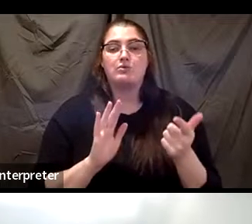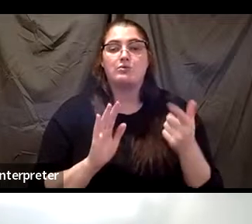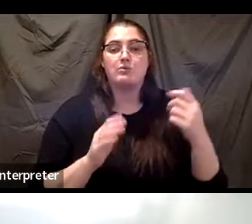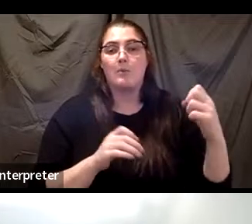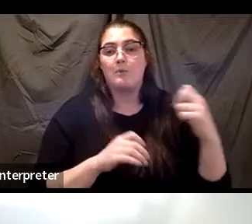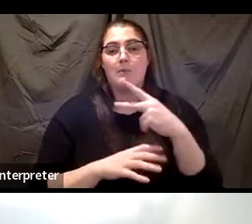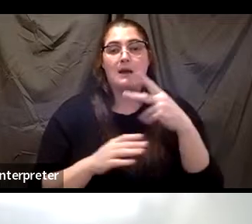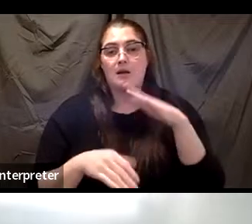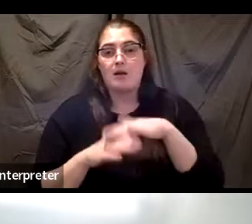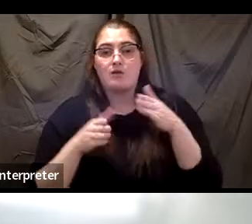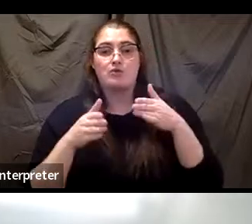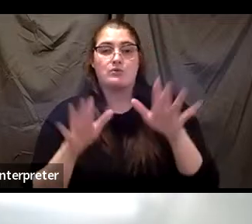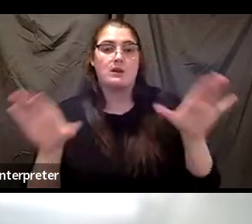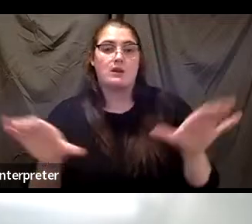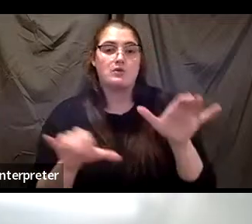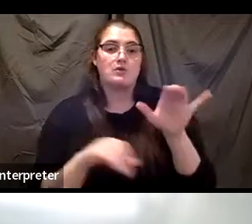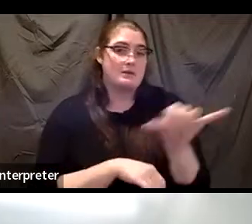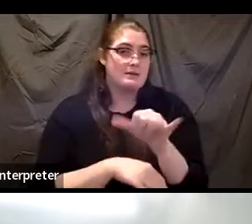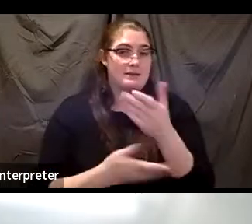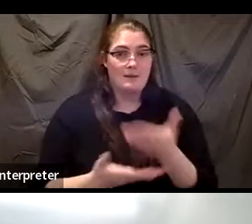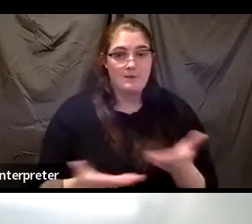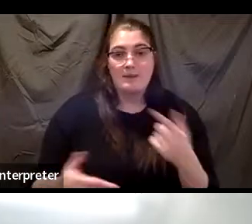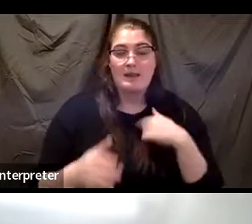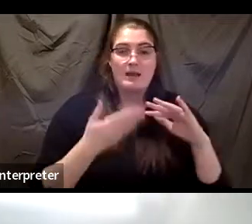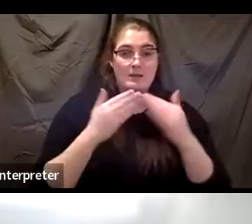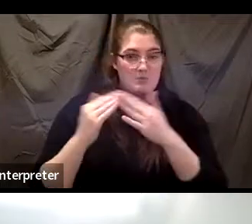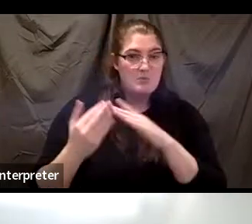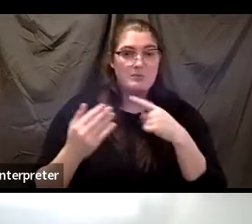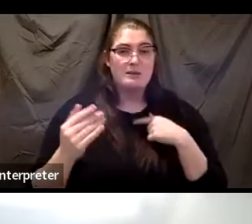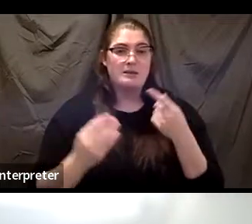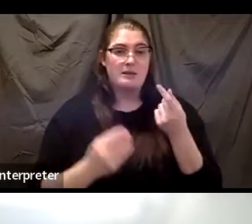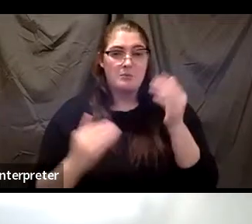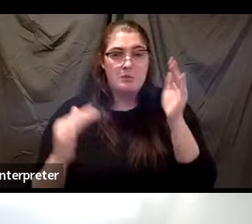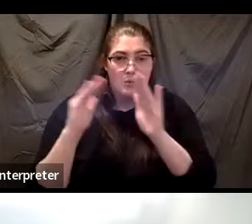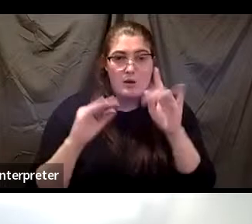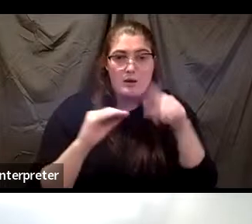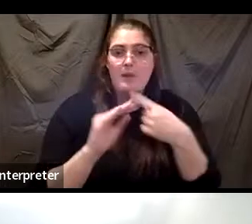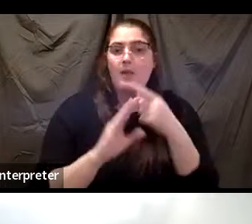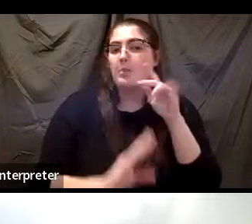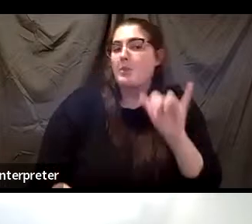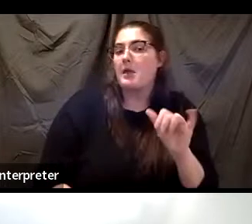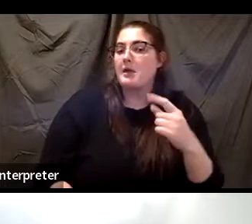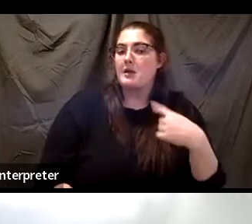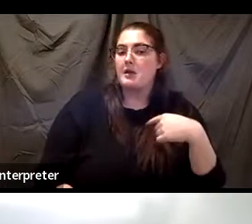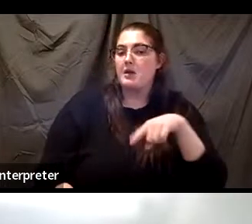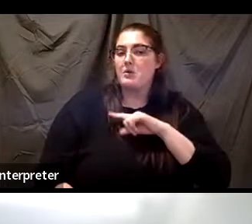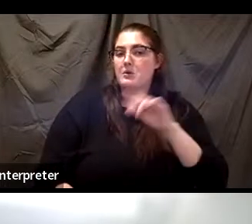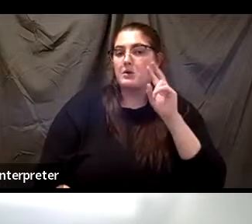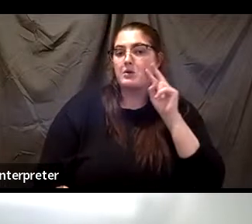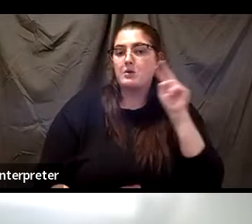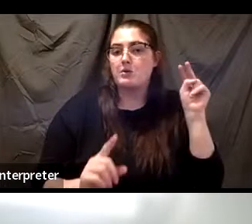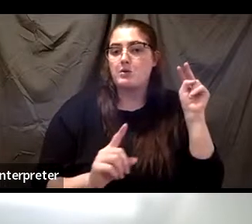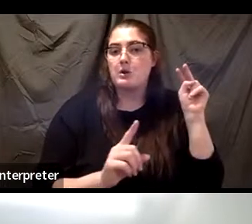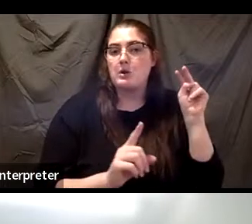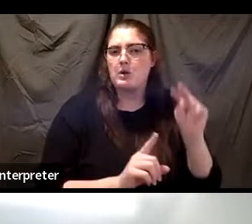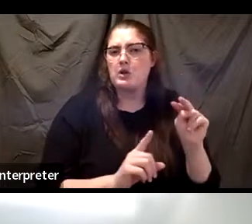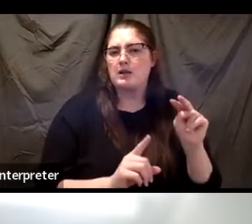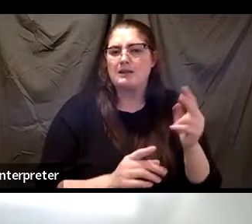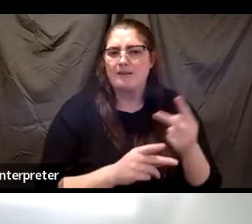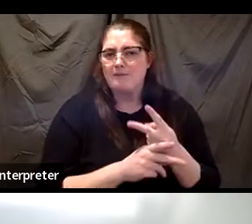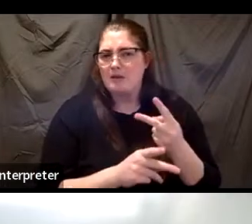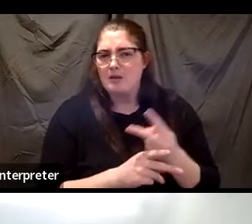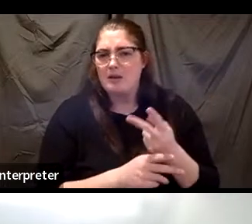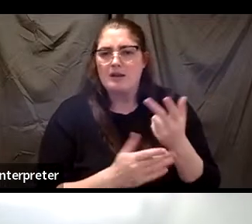thing. Neighbors are actually worried about that. Um, and we're looking to, try to figure out, is there